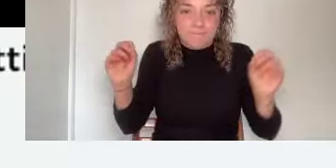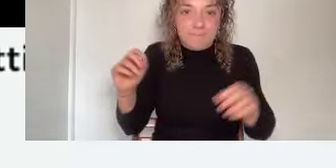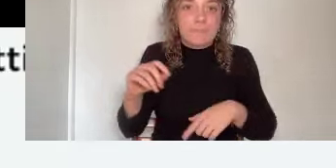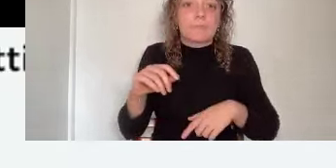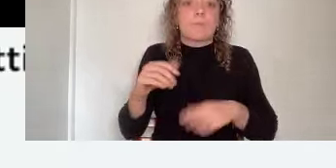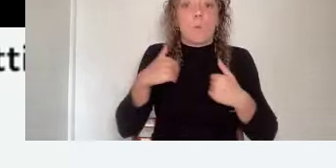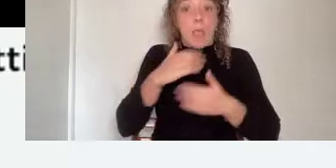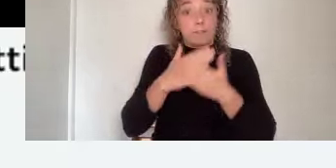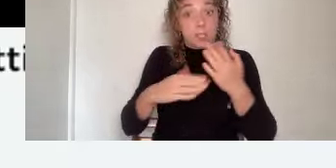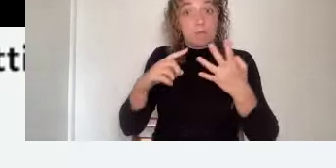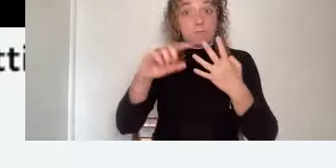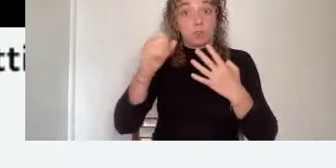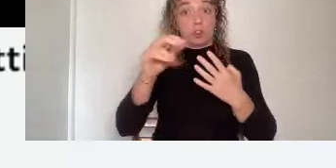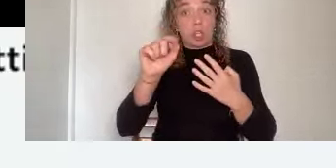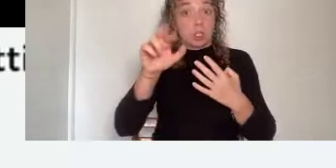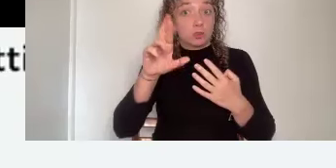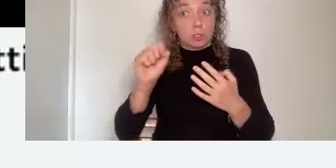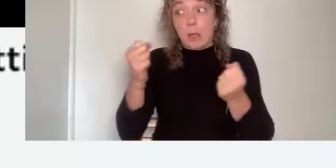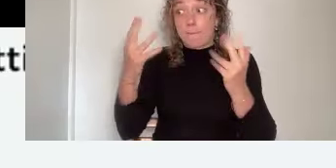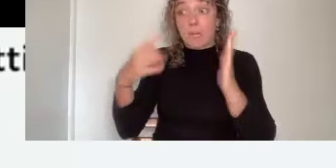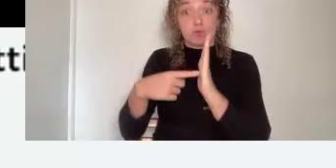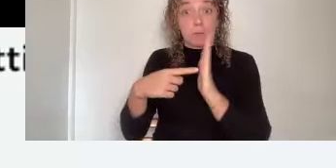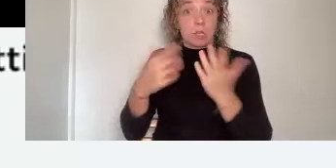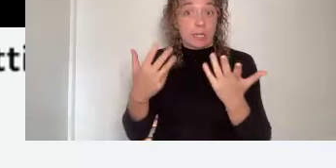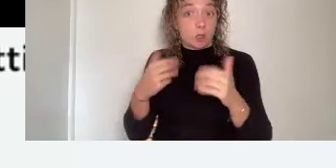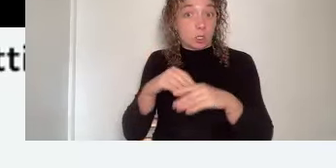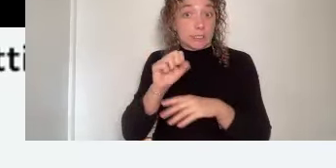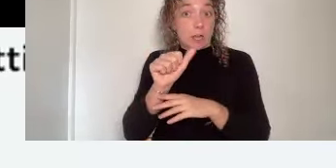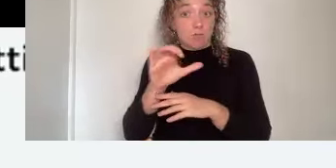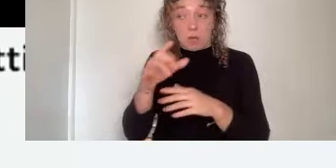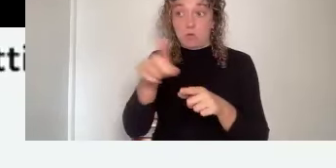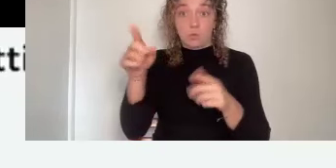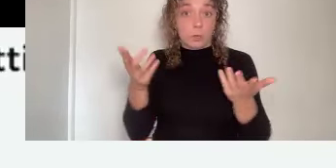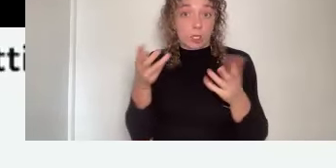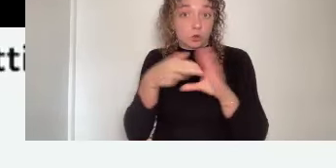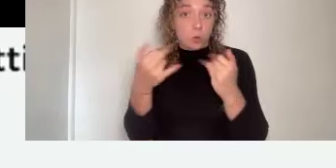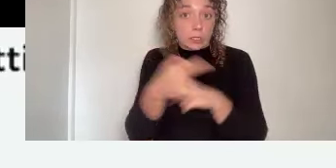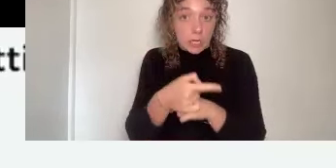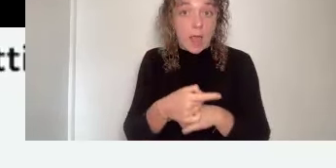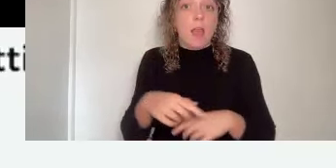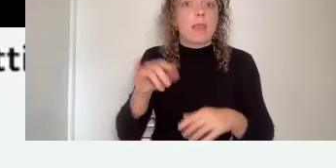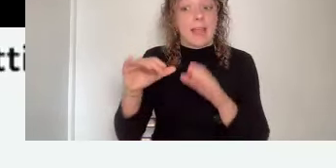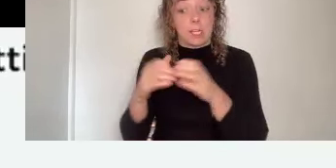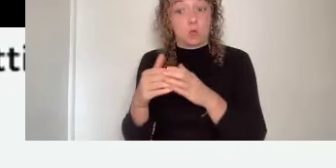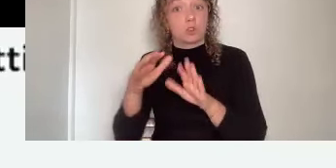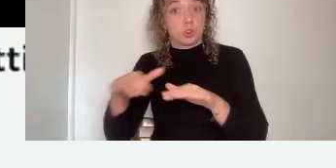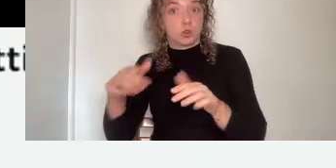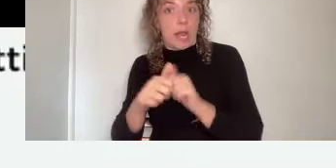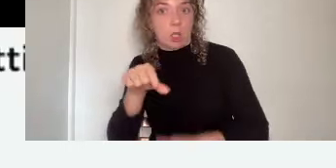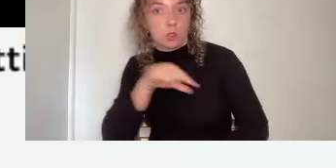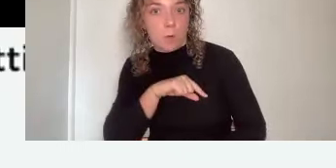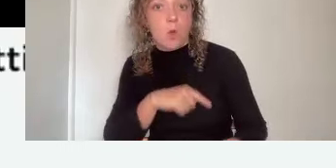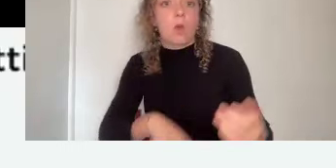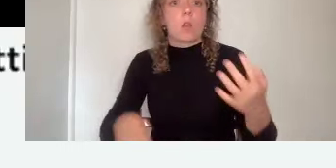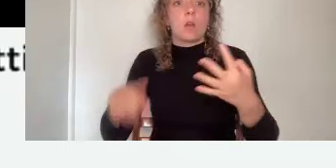have shelters represented here today a lot, most of them here in Sacramento. And that category, children are eligible. Hotels and